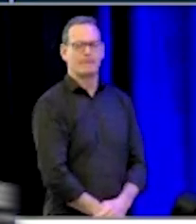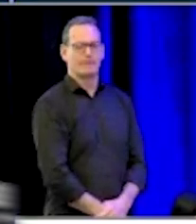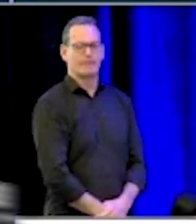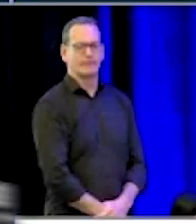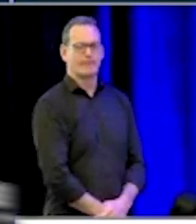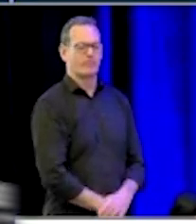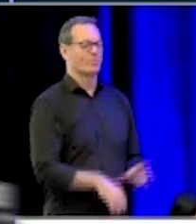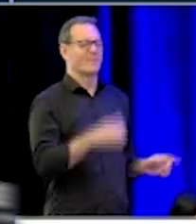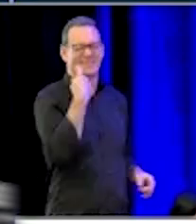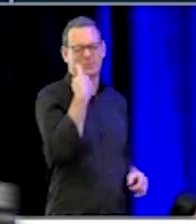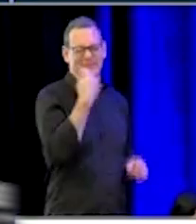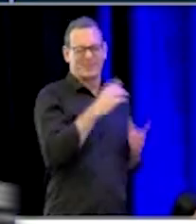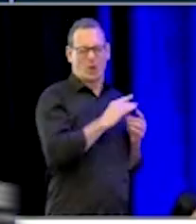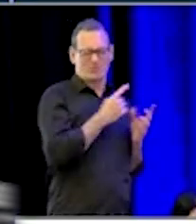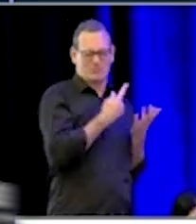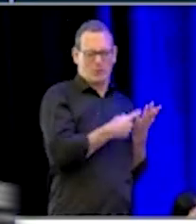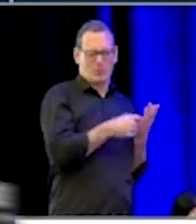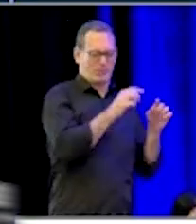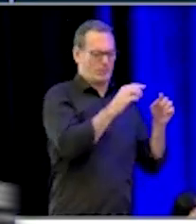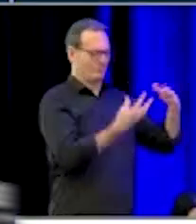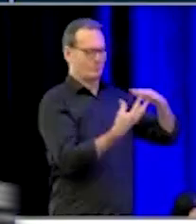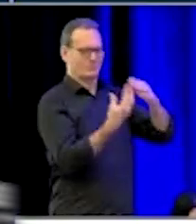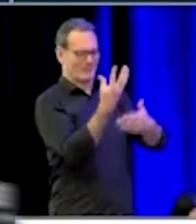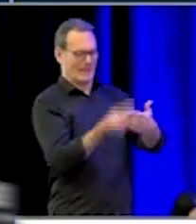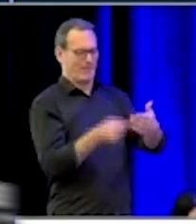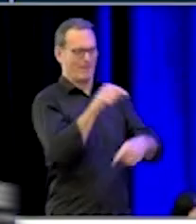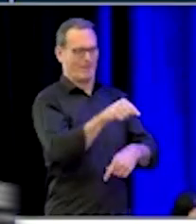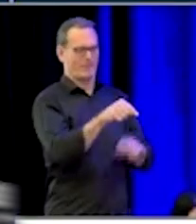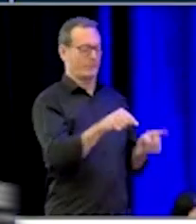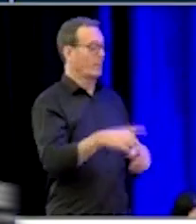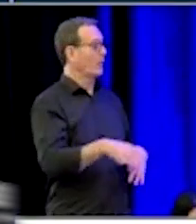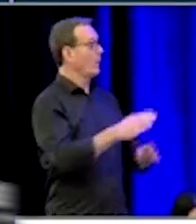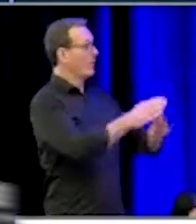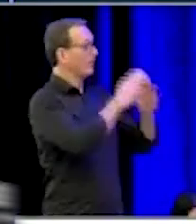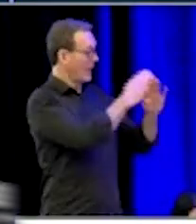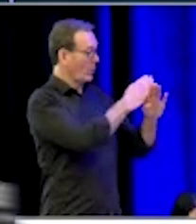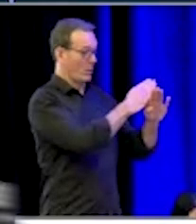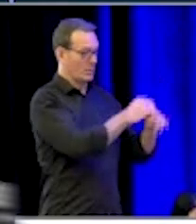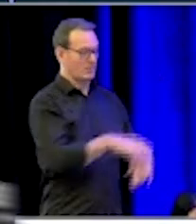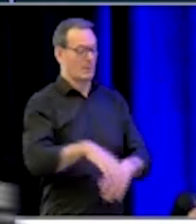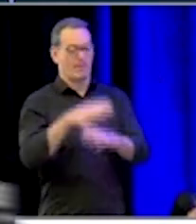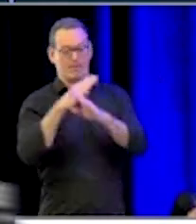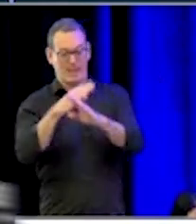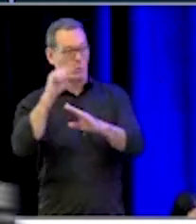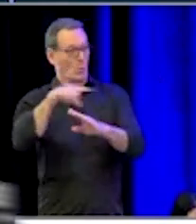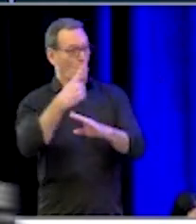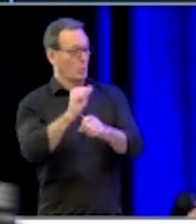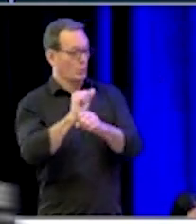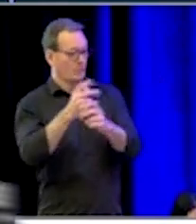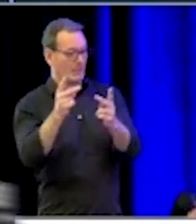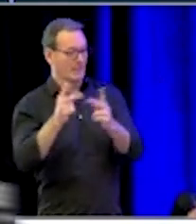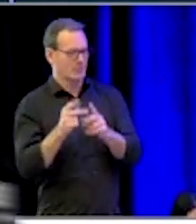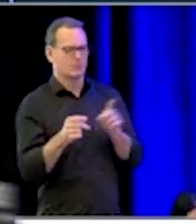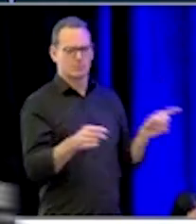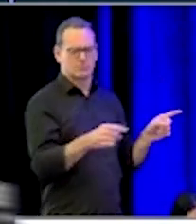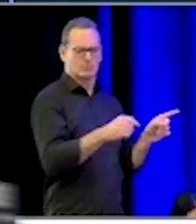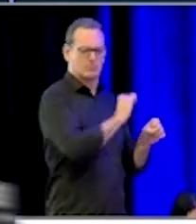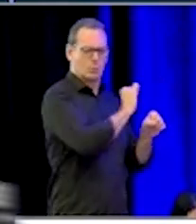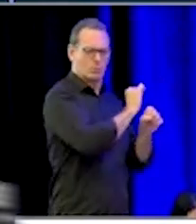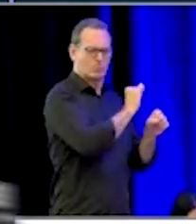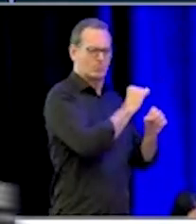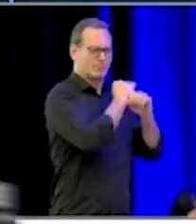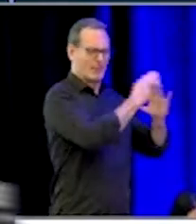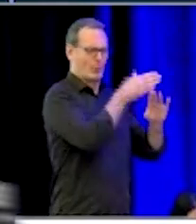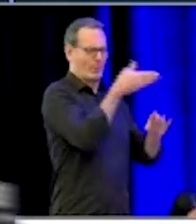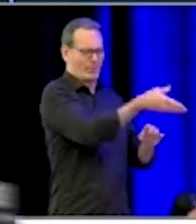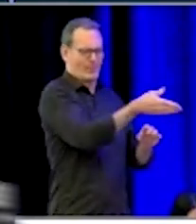that. So barriers do not only exist in the workplace, and we know that. They exist also before employment, in education,